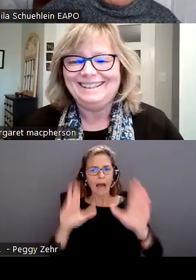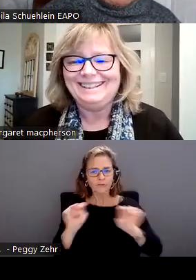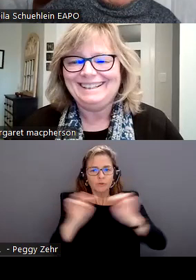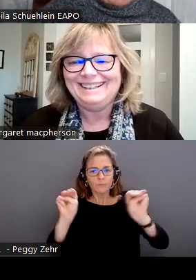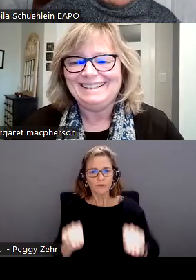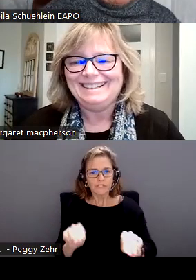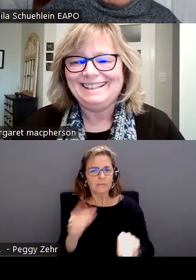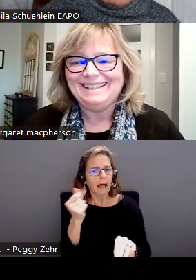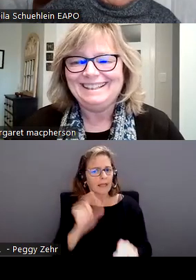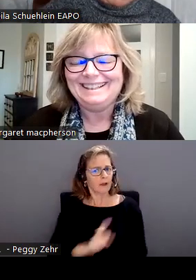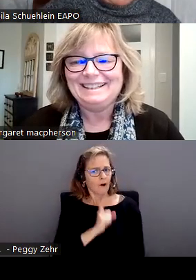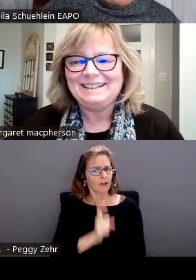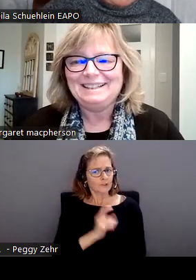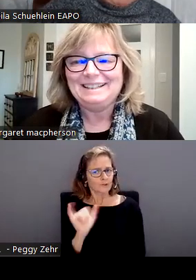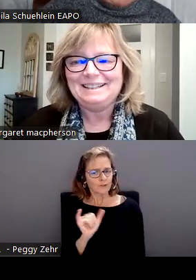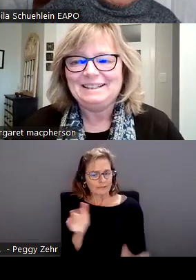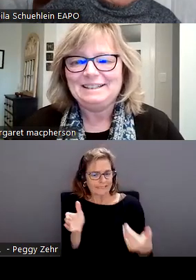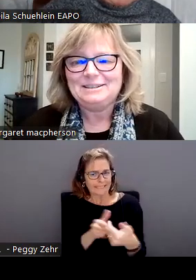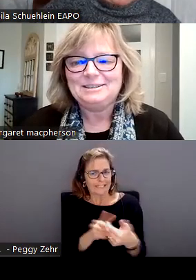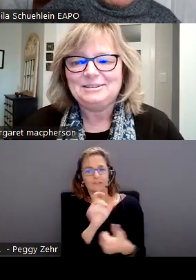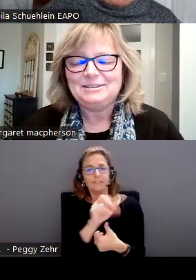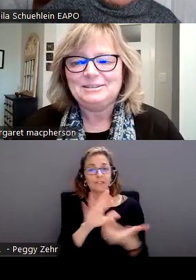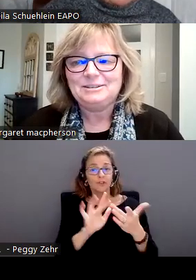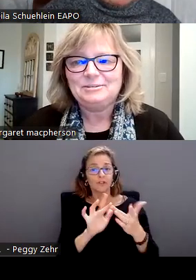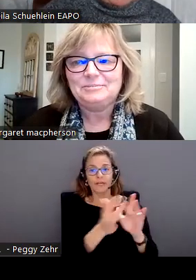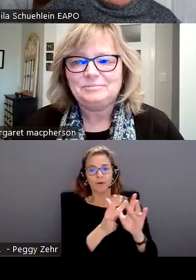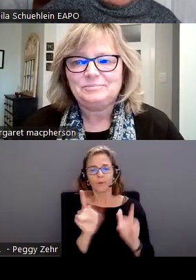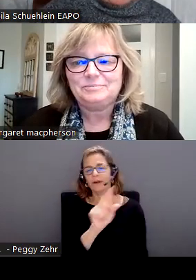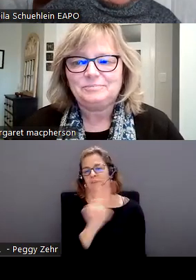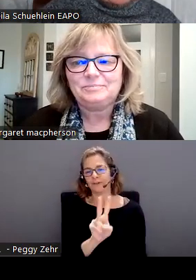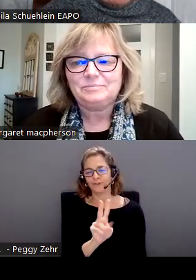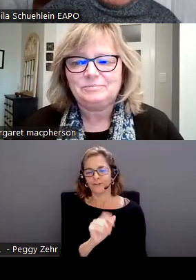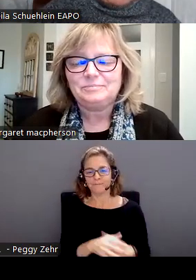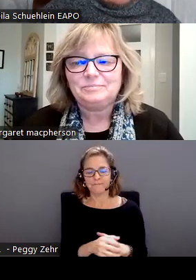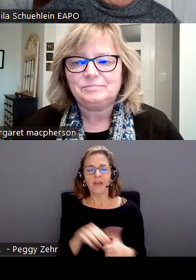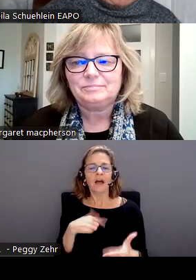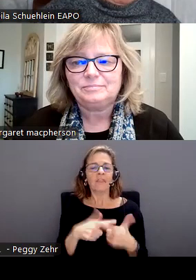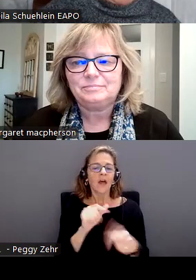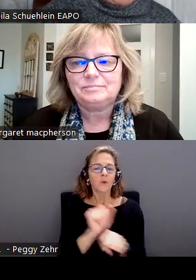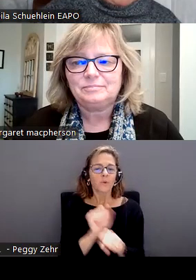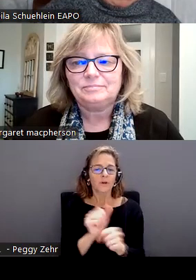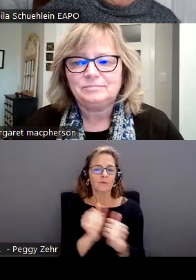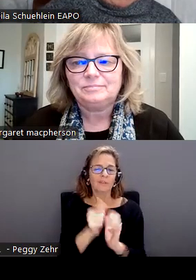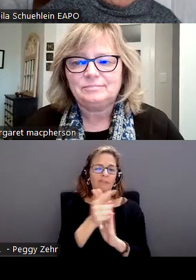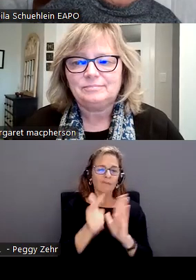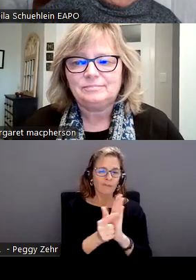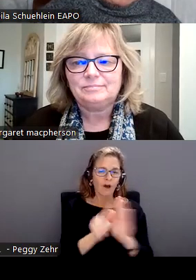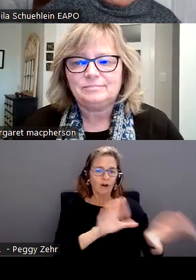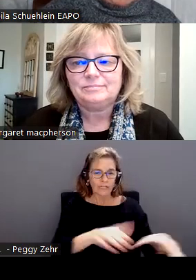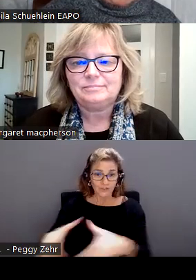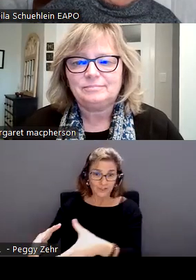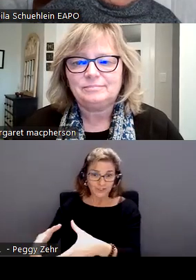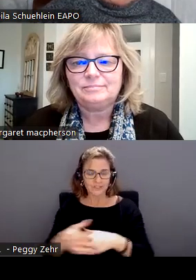Seniors Network in Vancouver. She then worked with the BC Law Institute and the Canadian Centre for Elder Law. Though